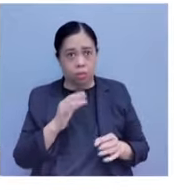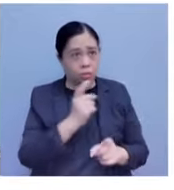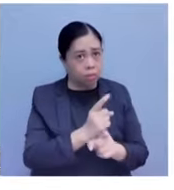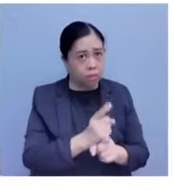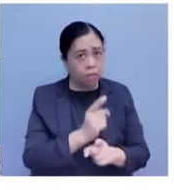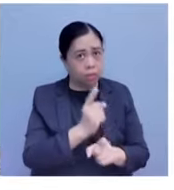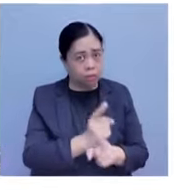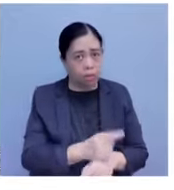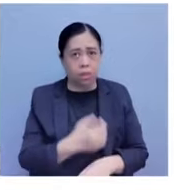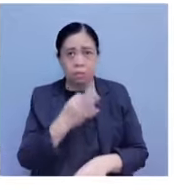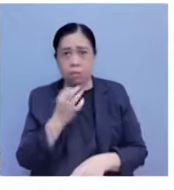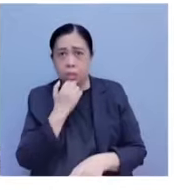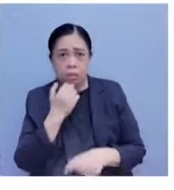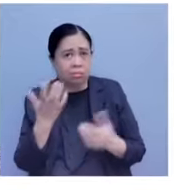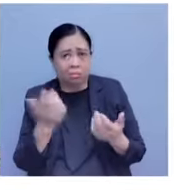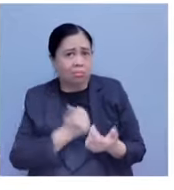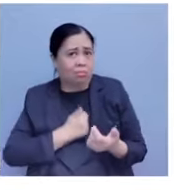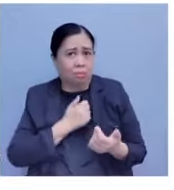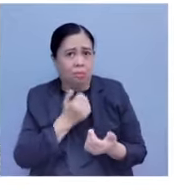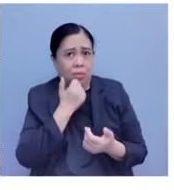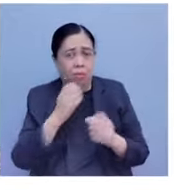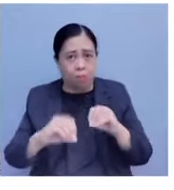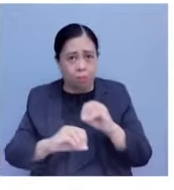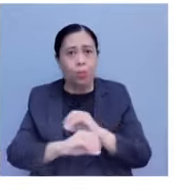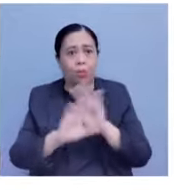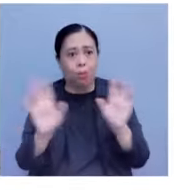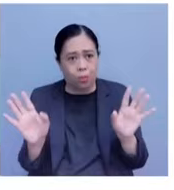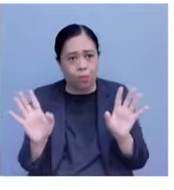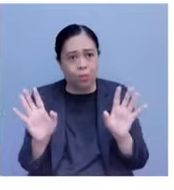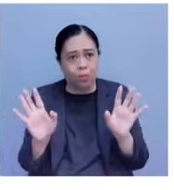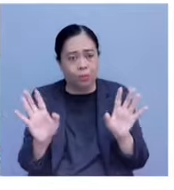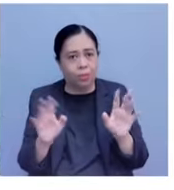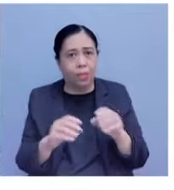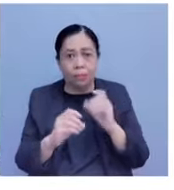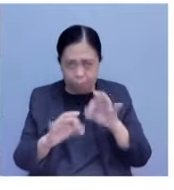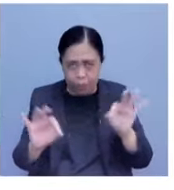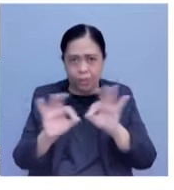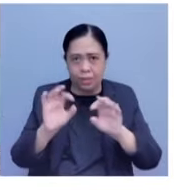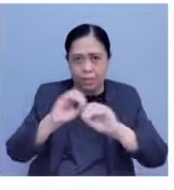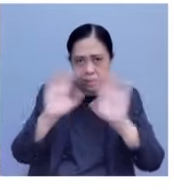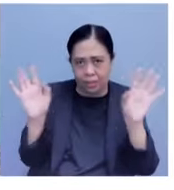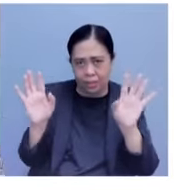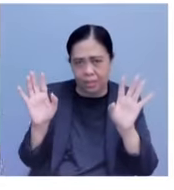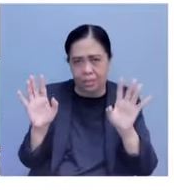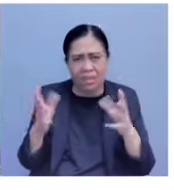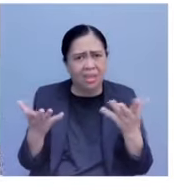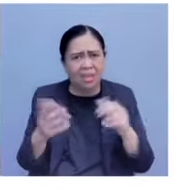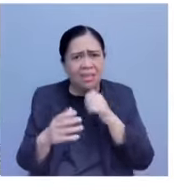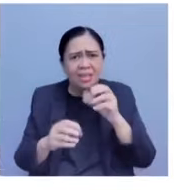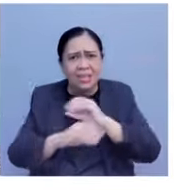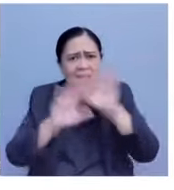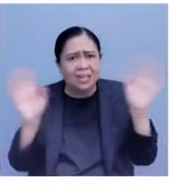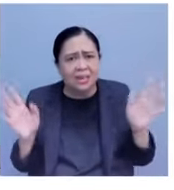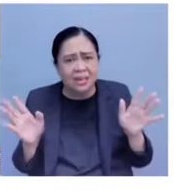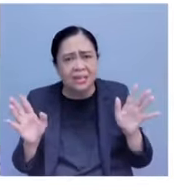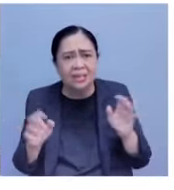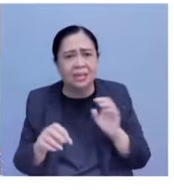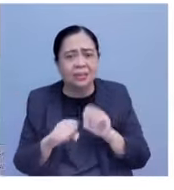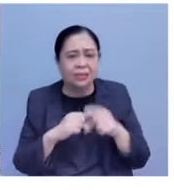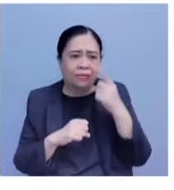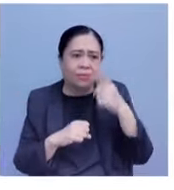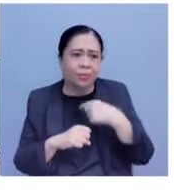mali, mali, di ba? Basta klaro. Basta klaro. Walang klaro eh. And for